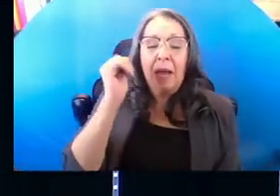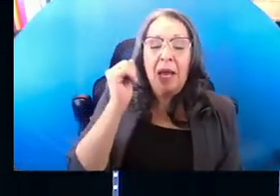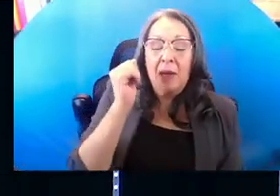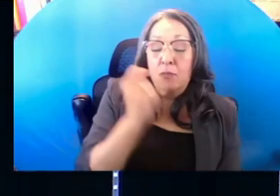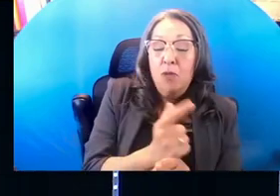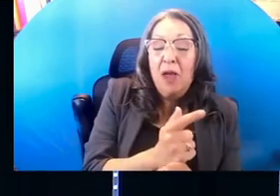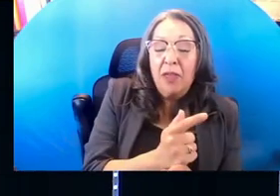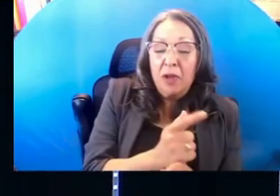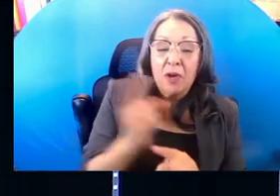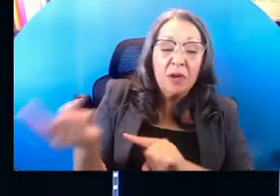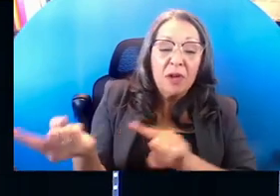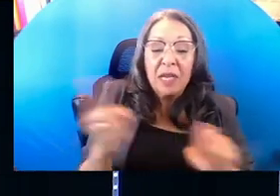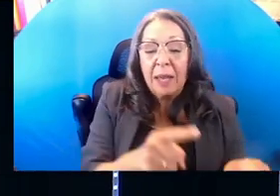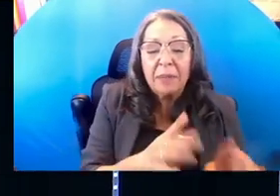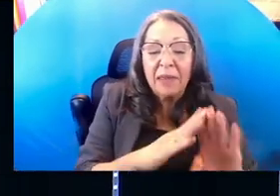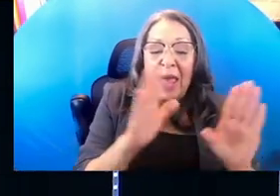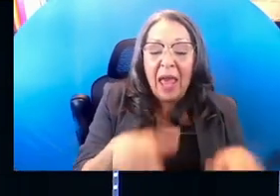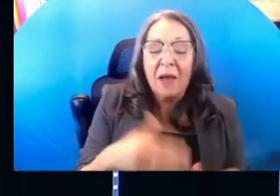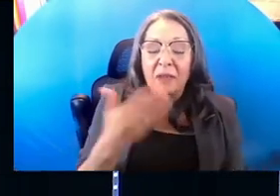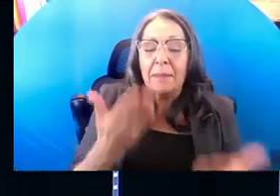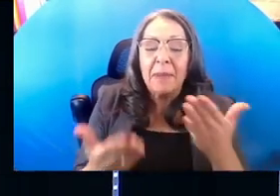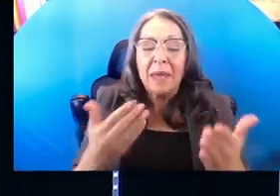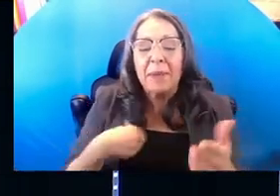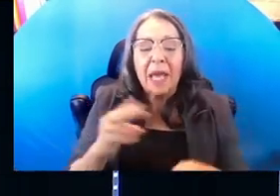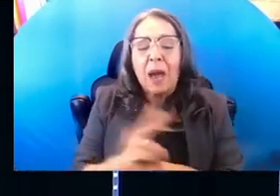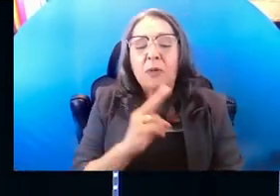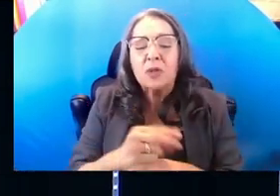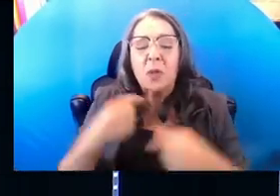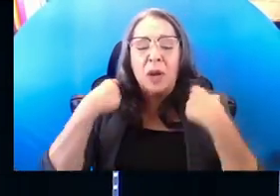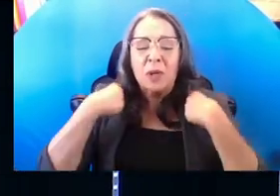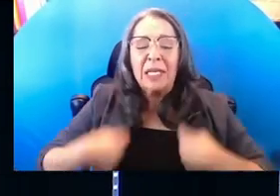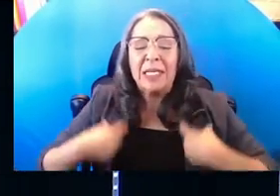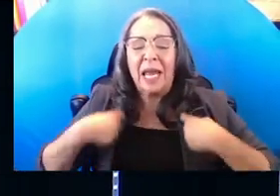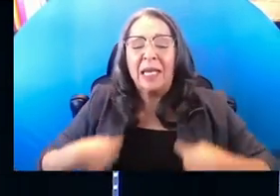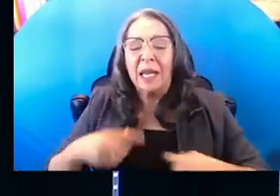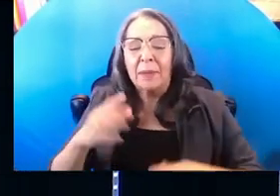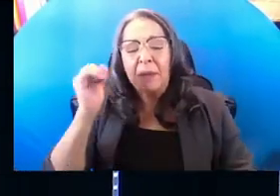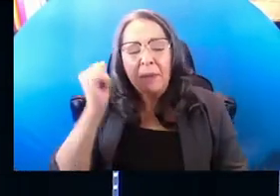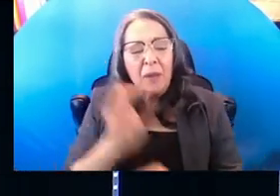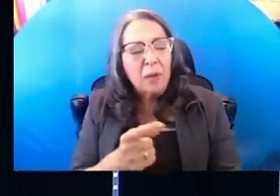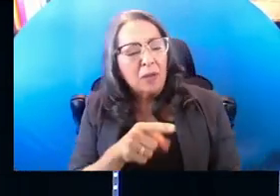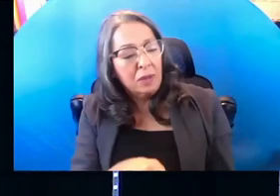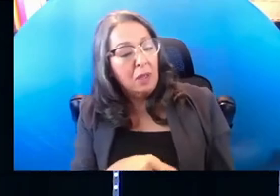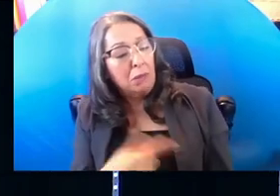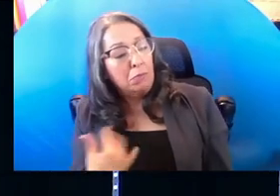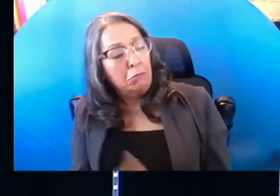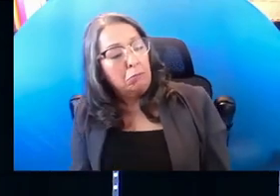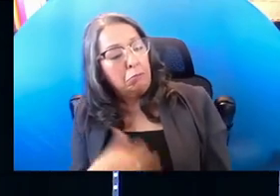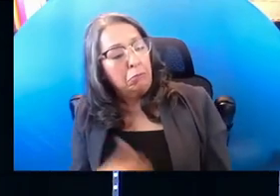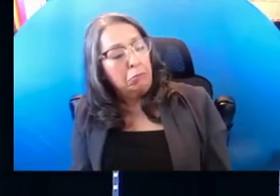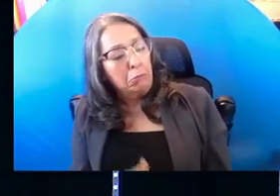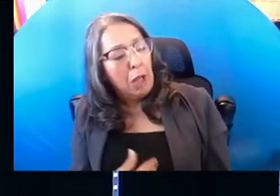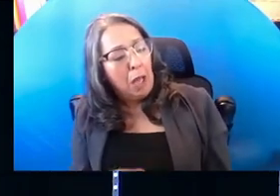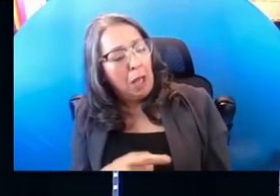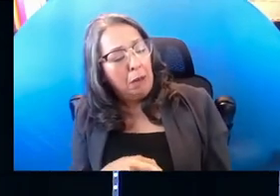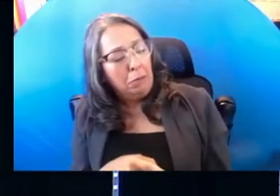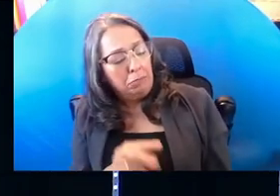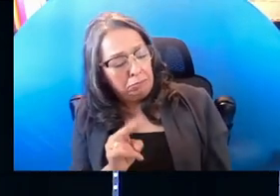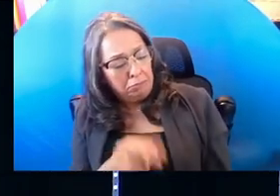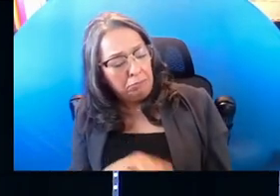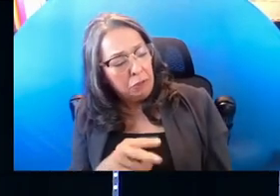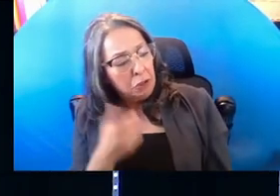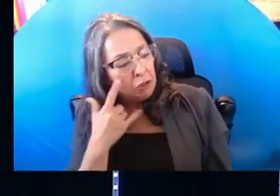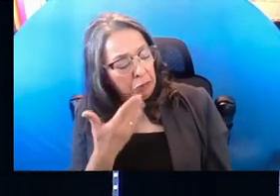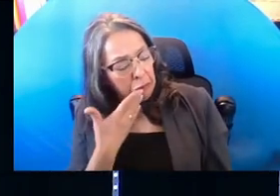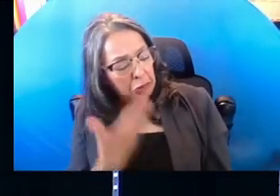was at our house. You know, I must've had like a tank top on or something like that. But I'm walking around and I walk in and David's like, bro, like, you're looking